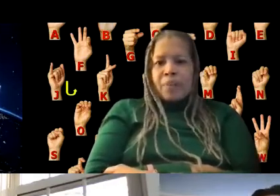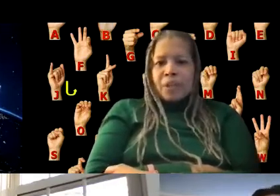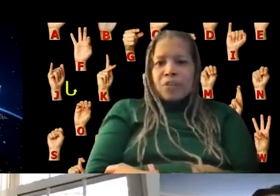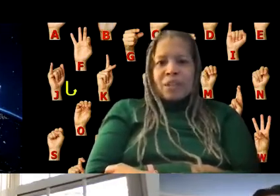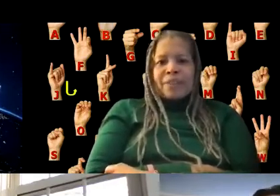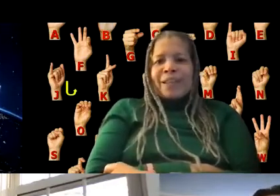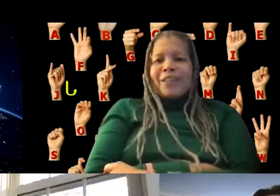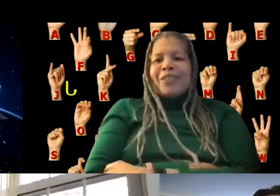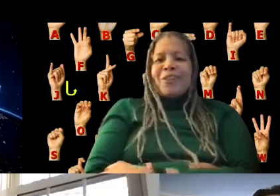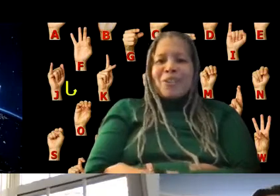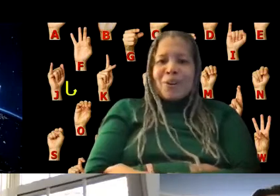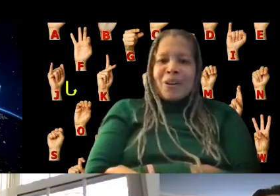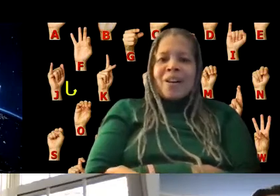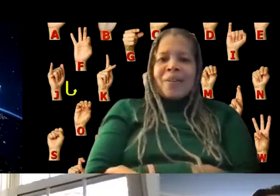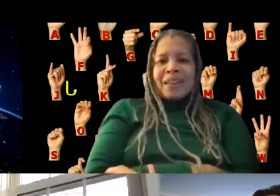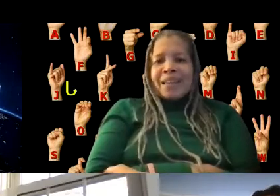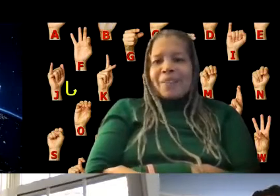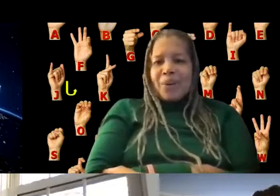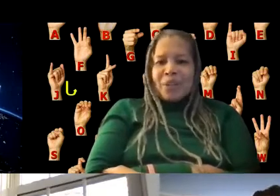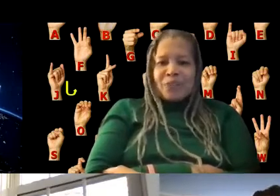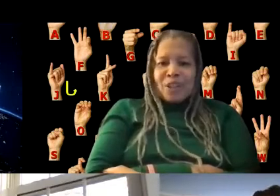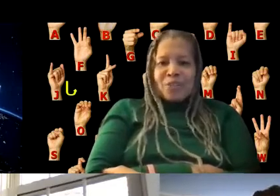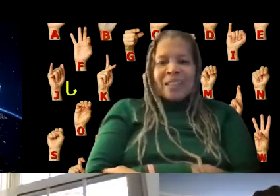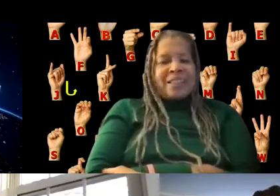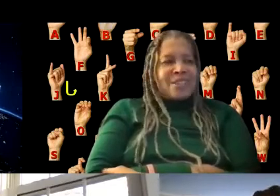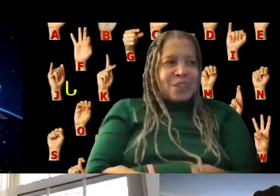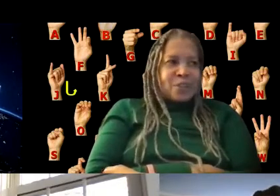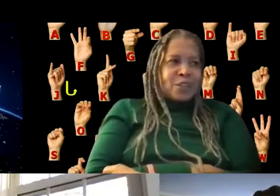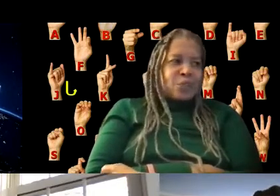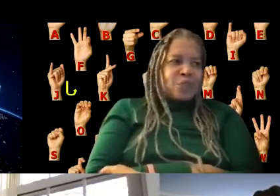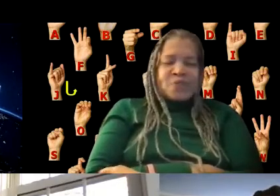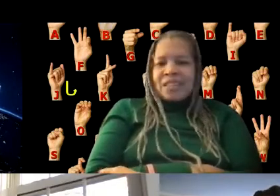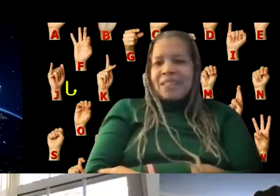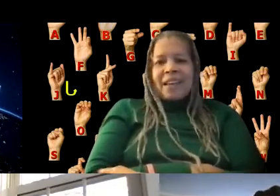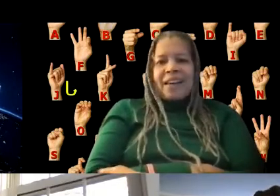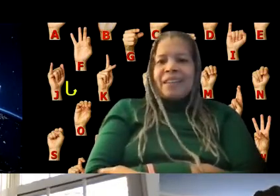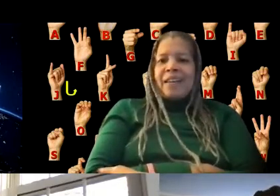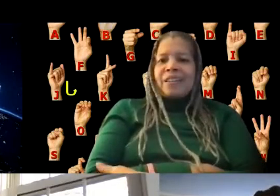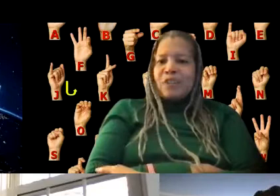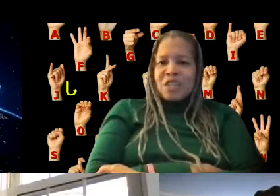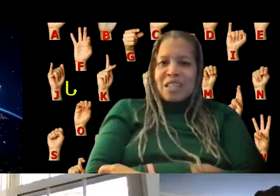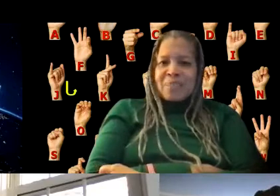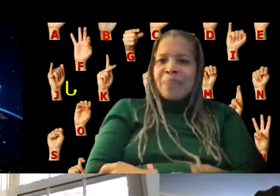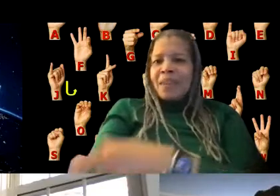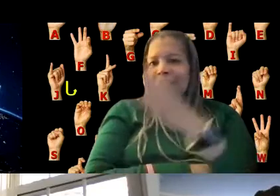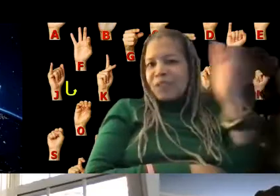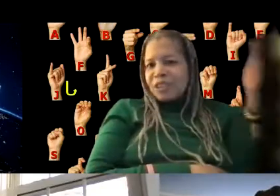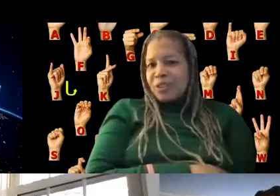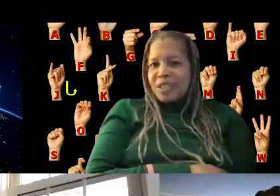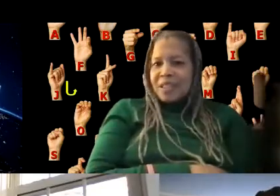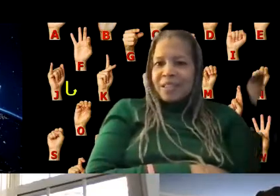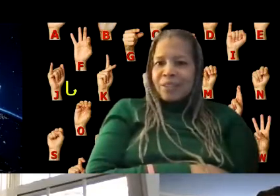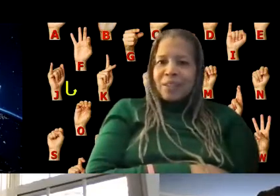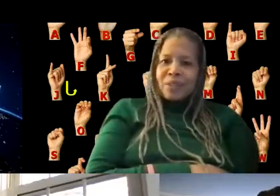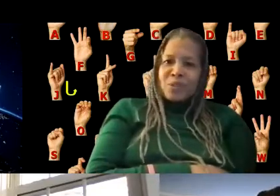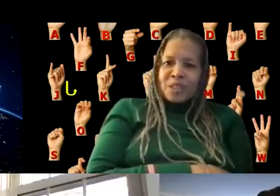with biometrics out there, so when they come up with facial recognition software in 2015, they hadn't had a diverse team. And the first thing you